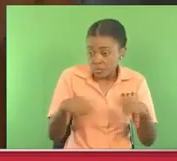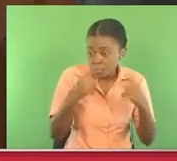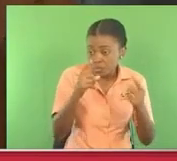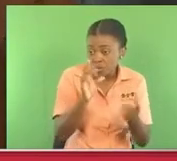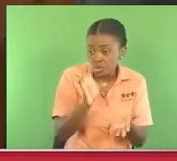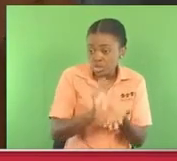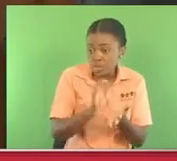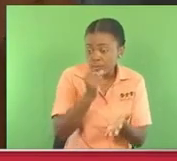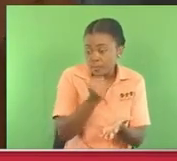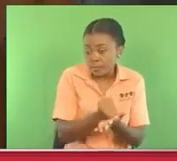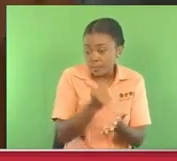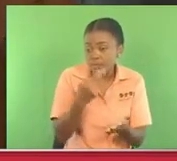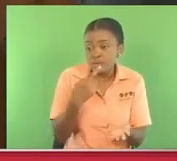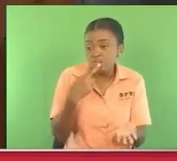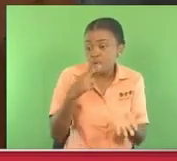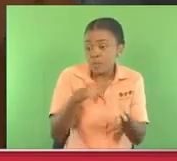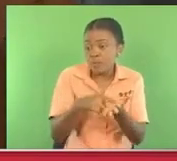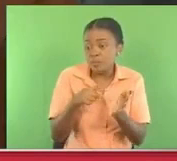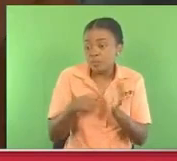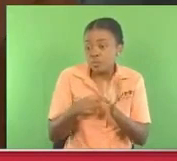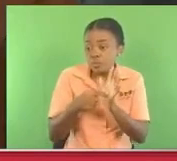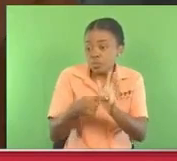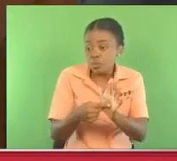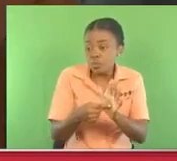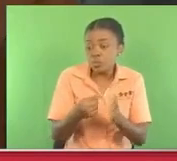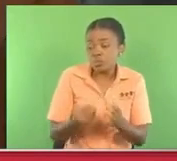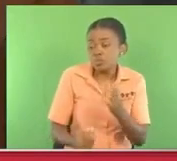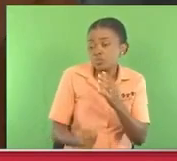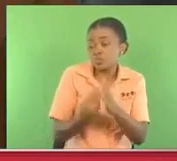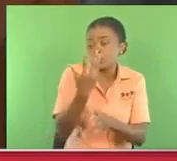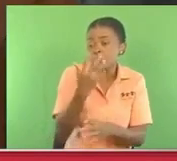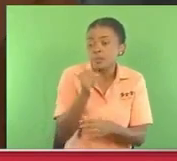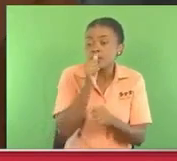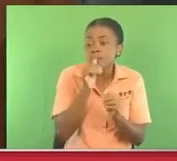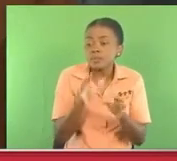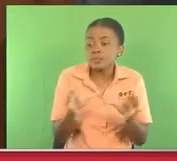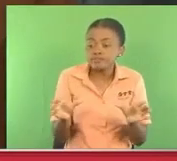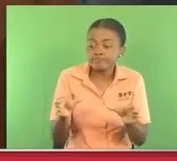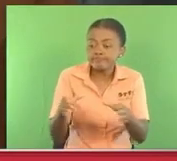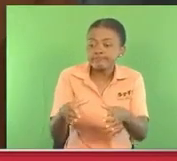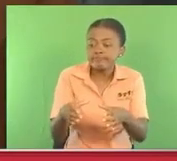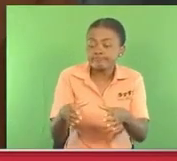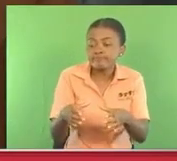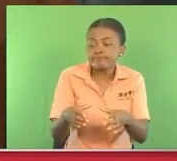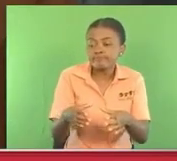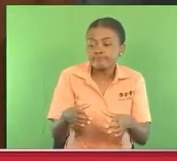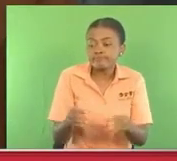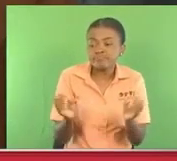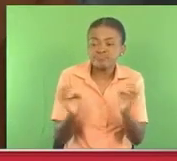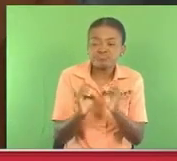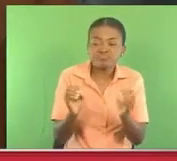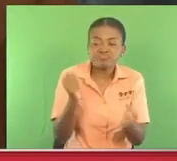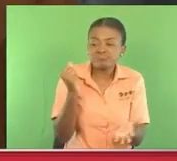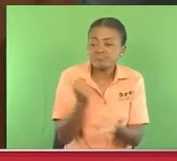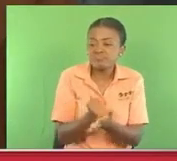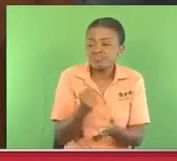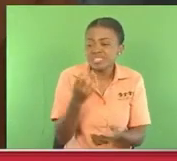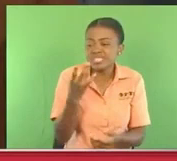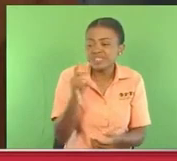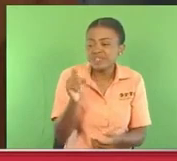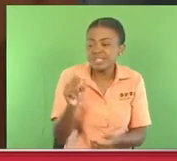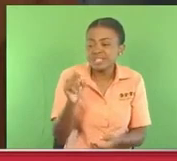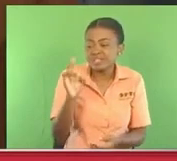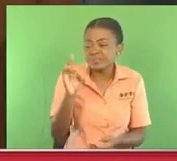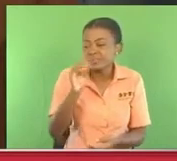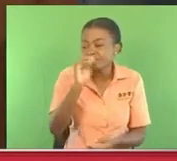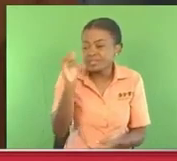there's been steady growth in private sector credit, both by the non-bank financial institutions, 17.7%,